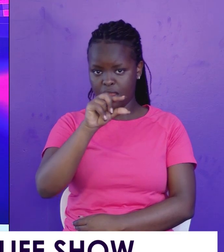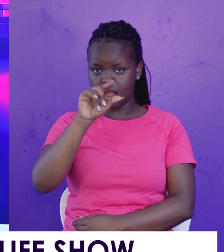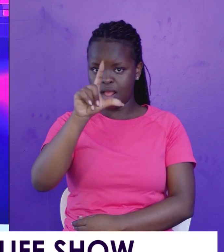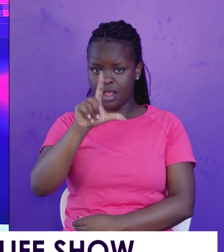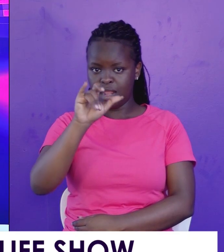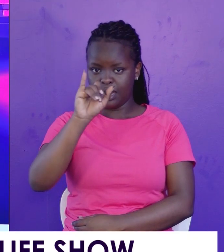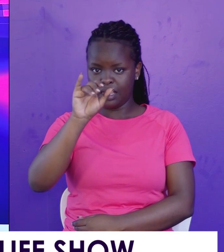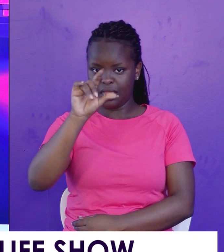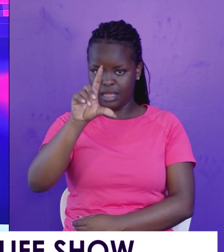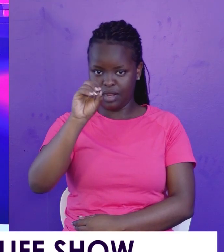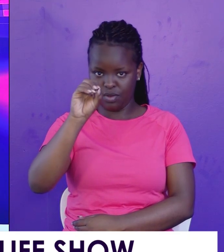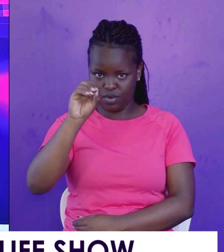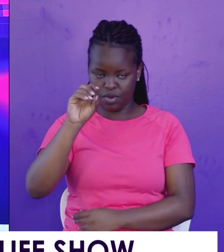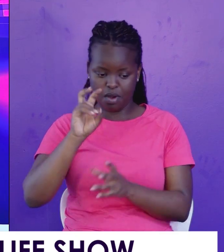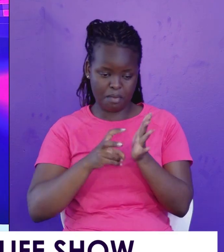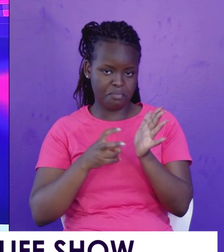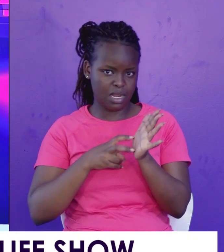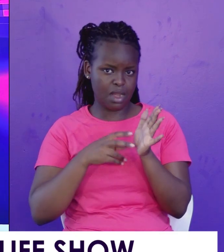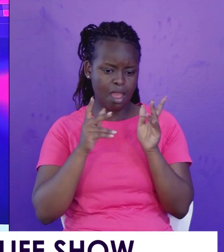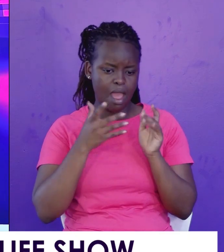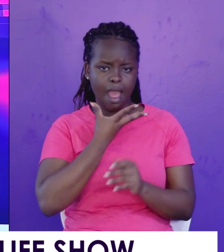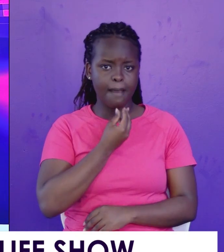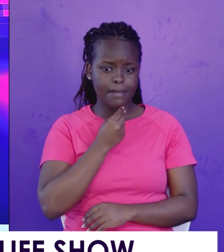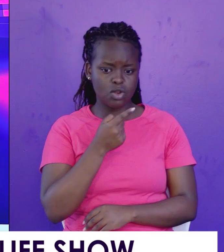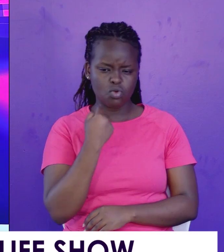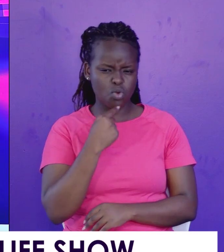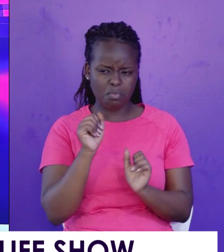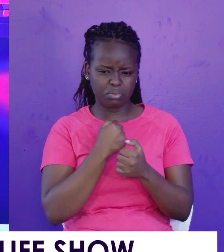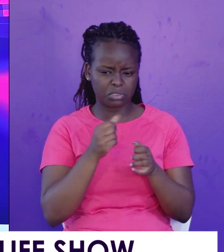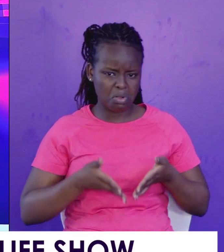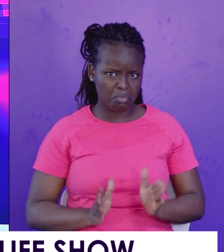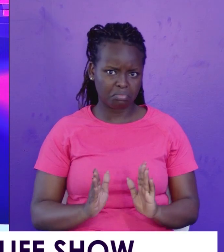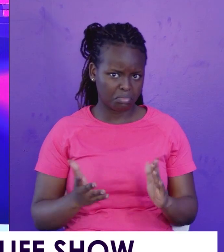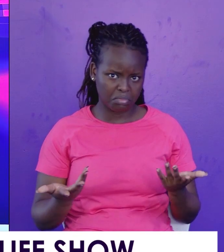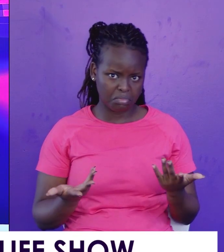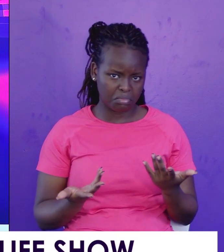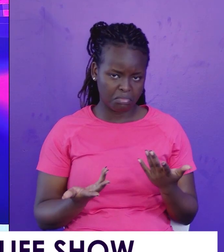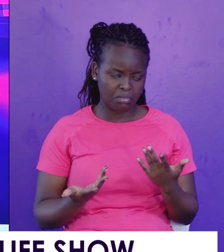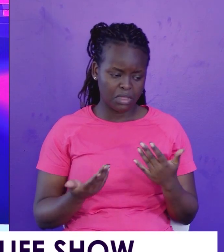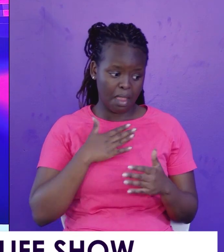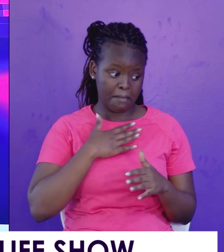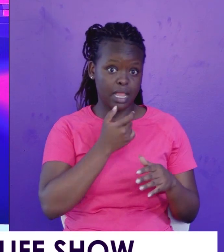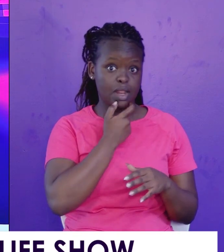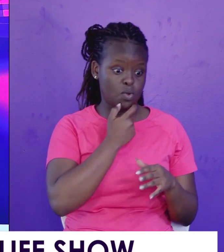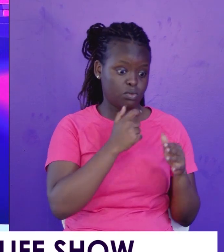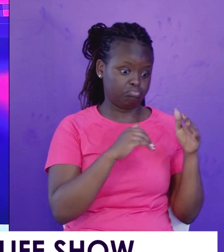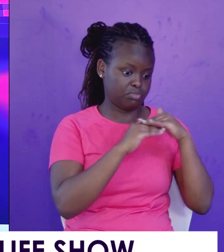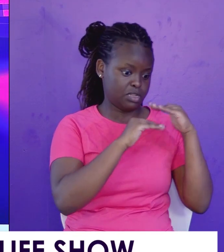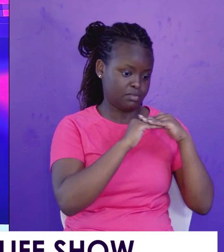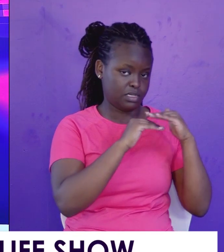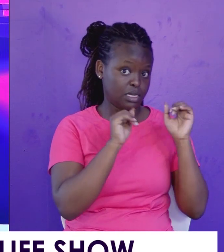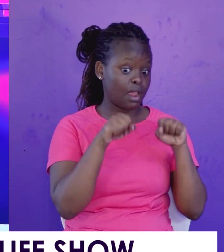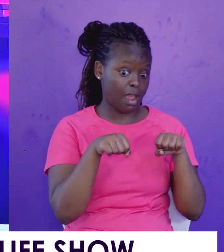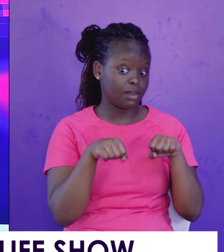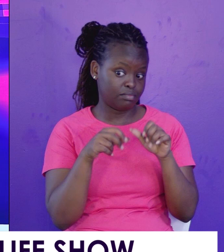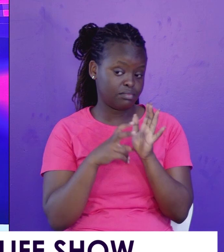Long Lilo. I want to, my law is a bit limited on that. Yes. But it is possible that is what